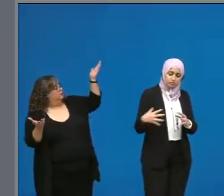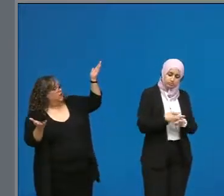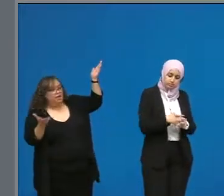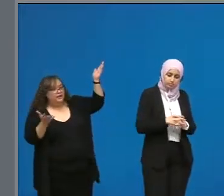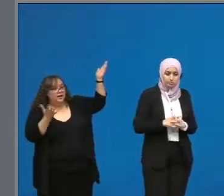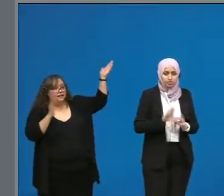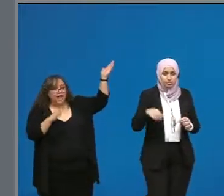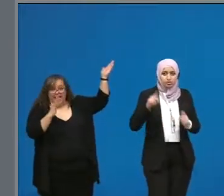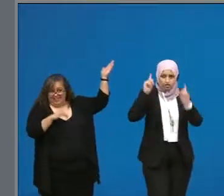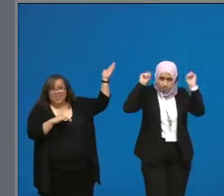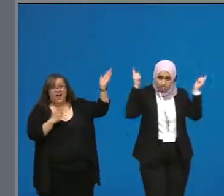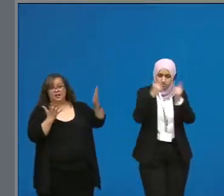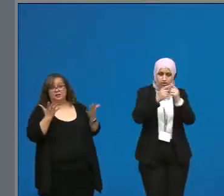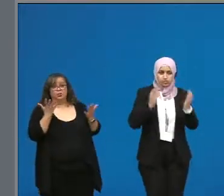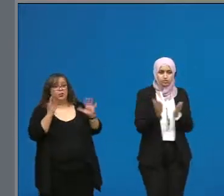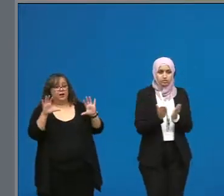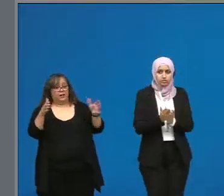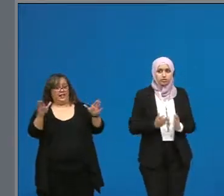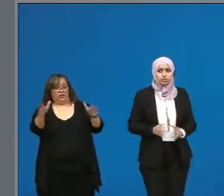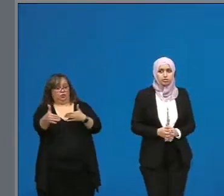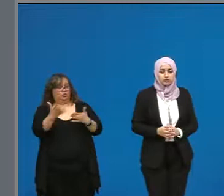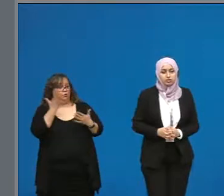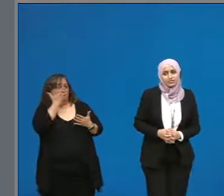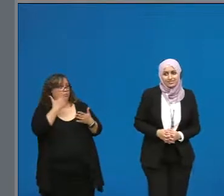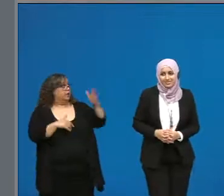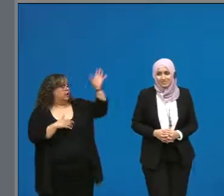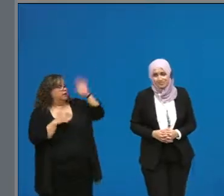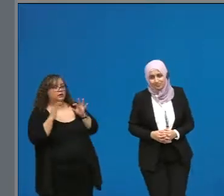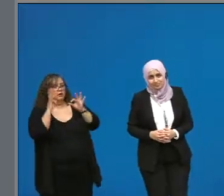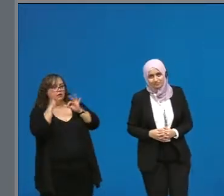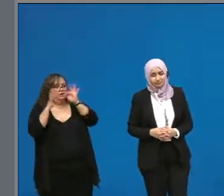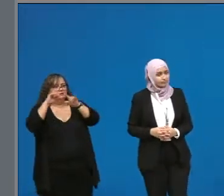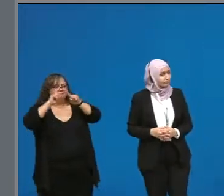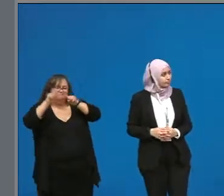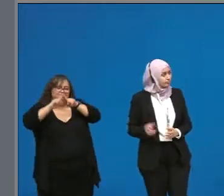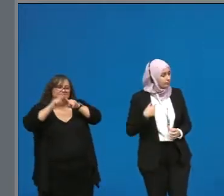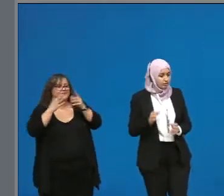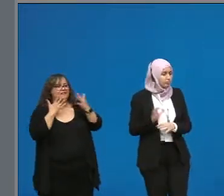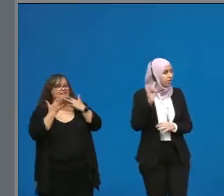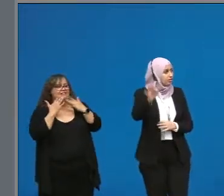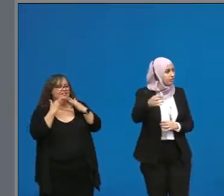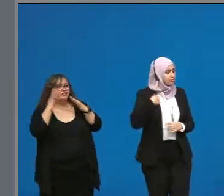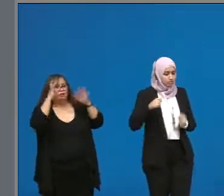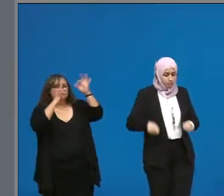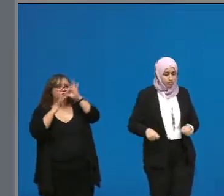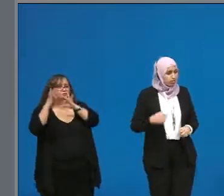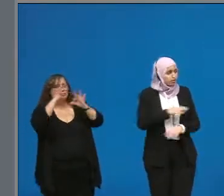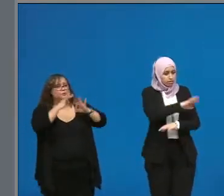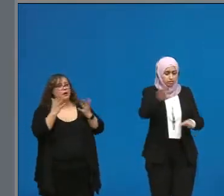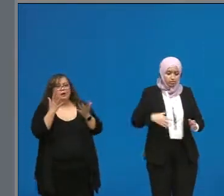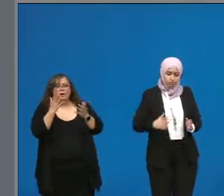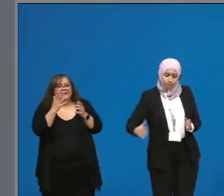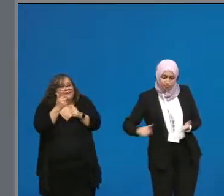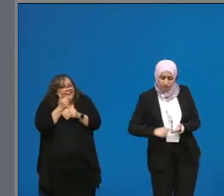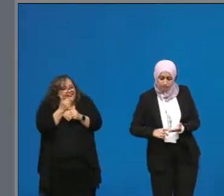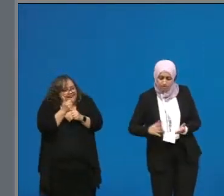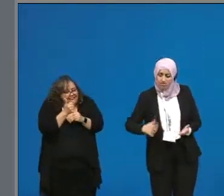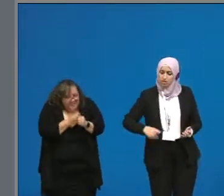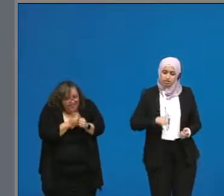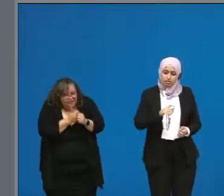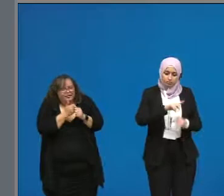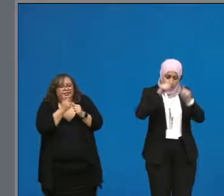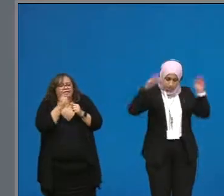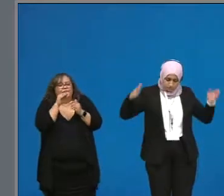that the reality is that every single student in the classroom is different. They all have needs. Somebody talked earlier about